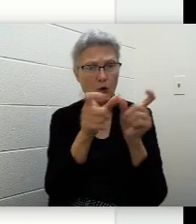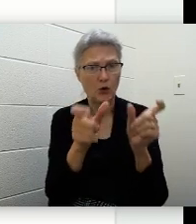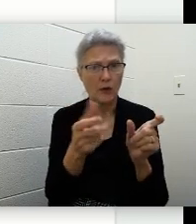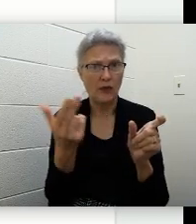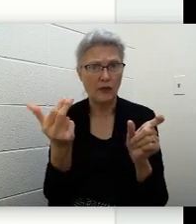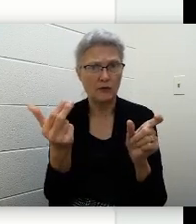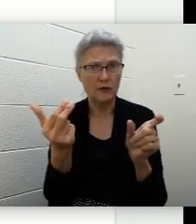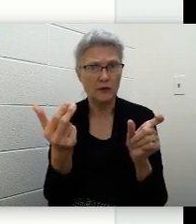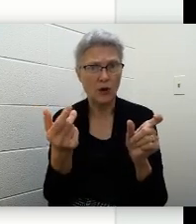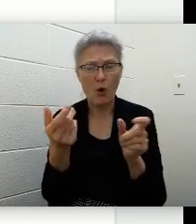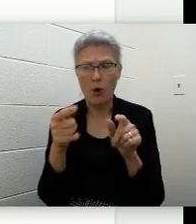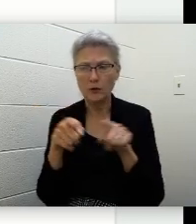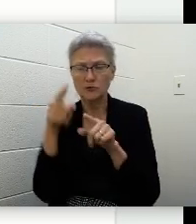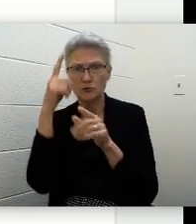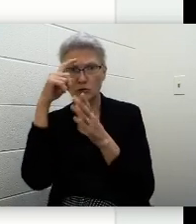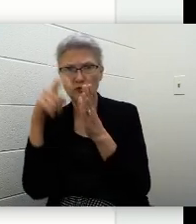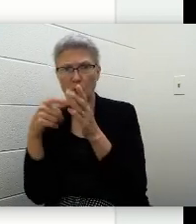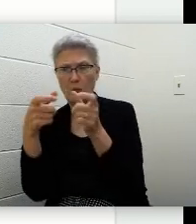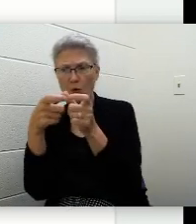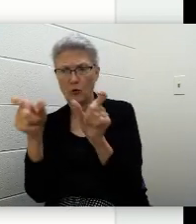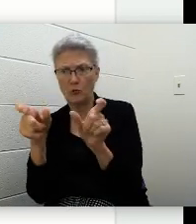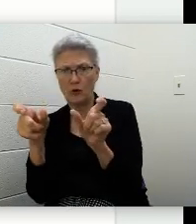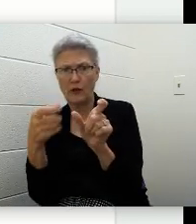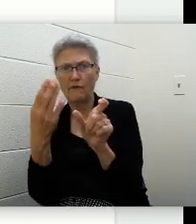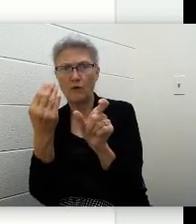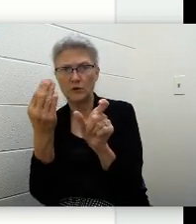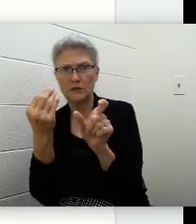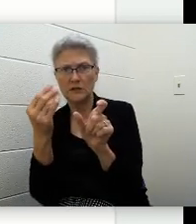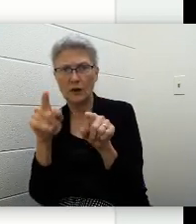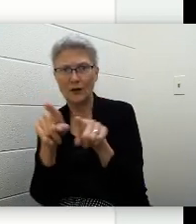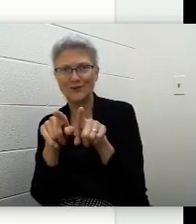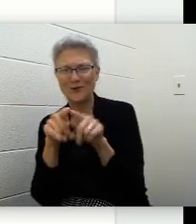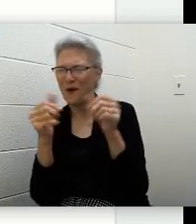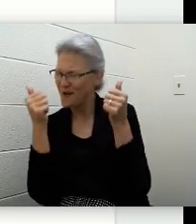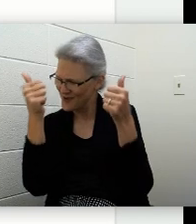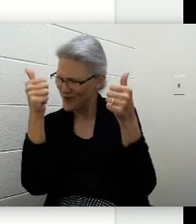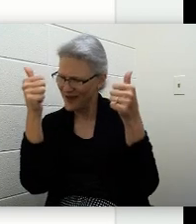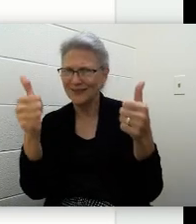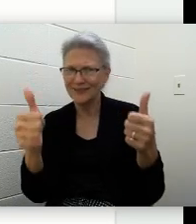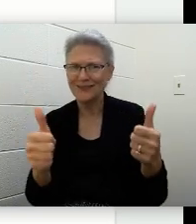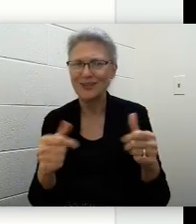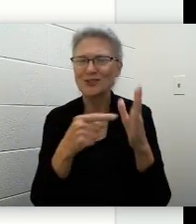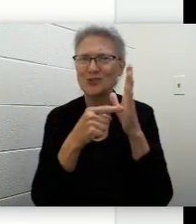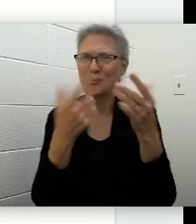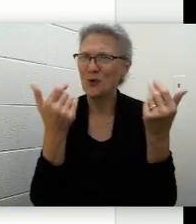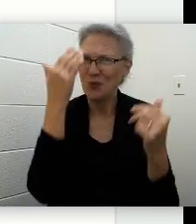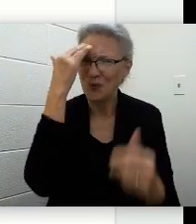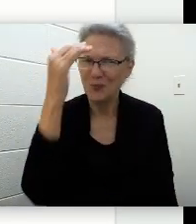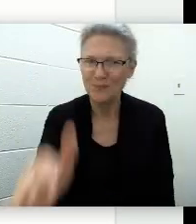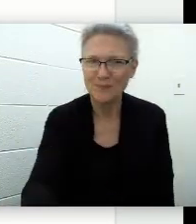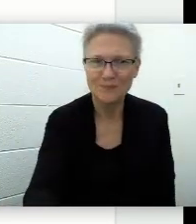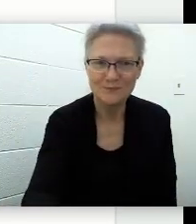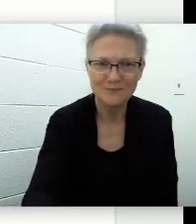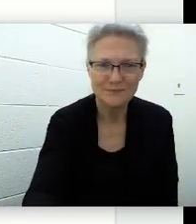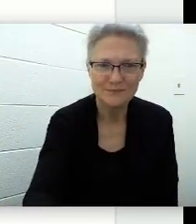And then also notice how we broke apart this 14. All right, rock stars, you got this. Show us what you know.